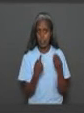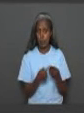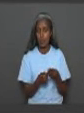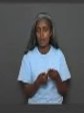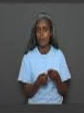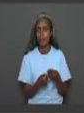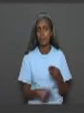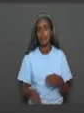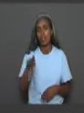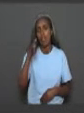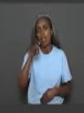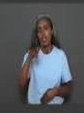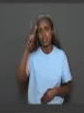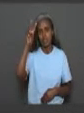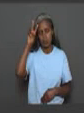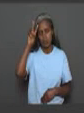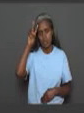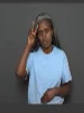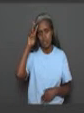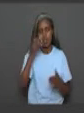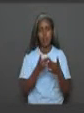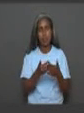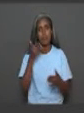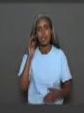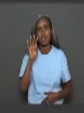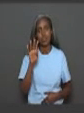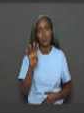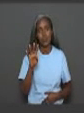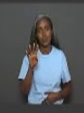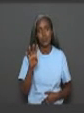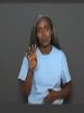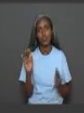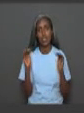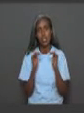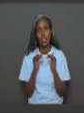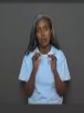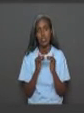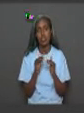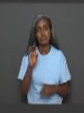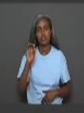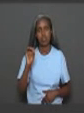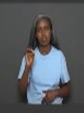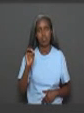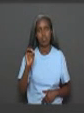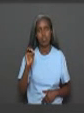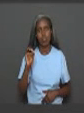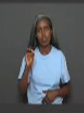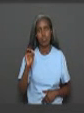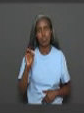Therefore, x squared minus 4 equals